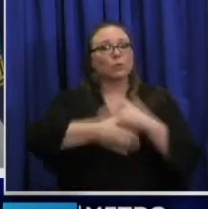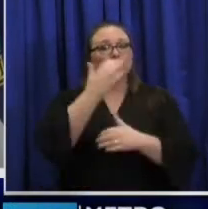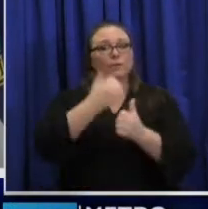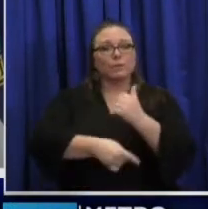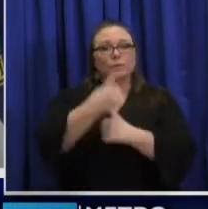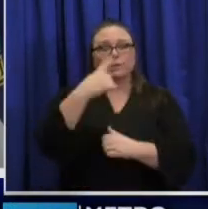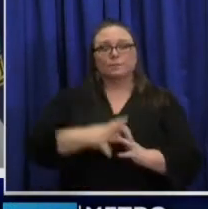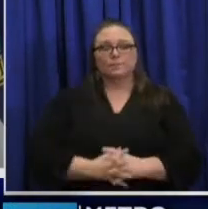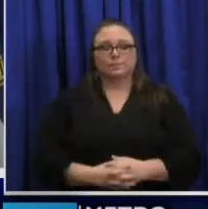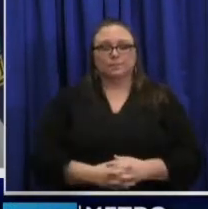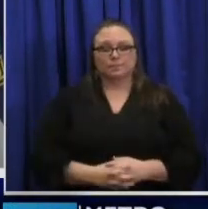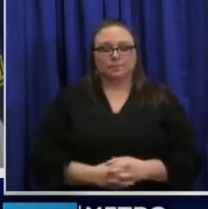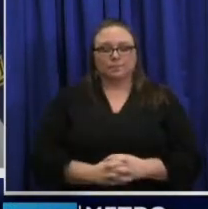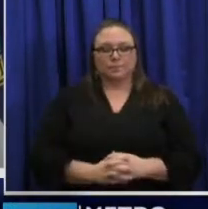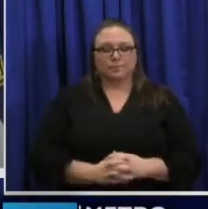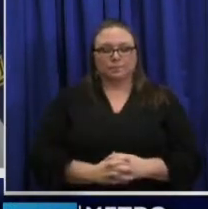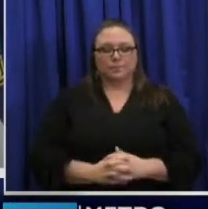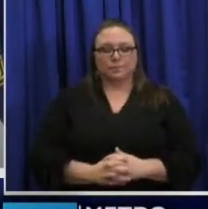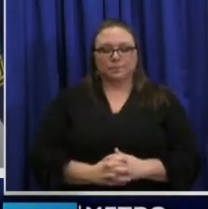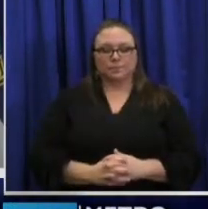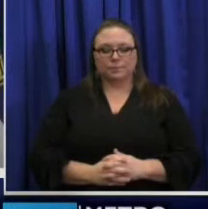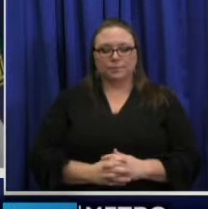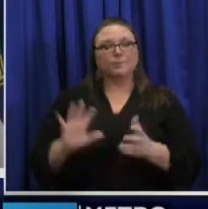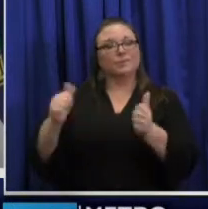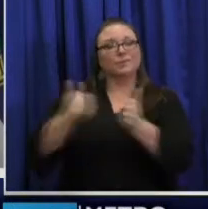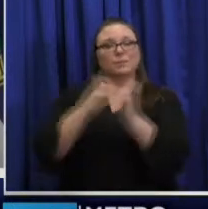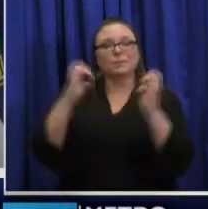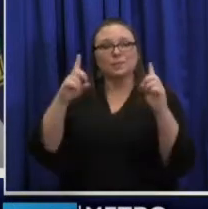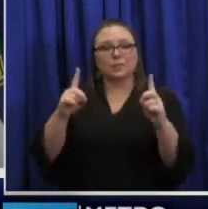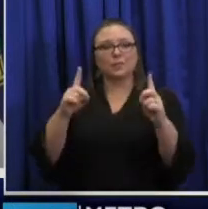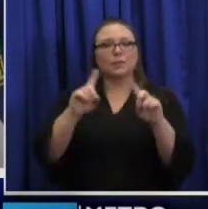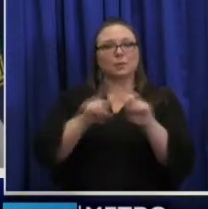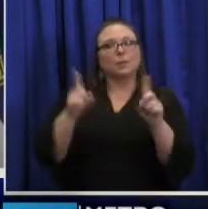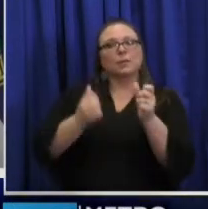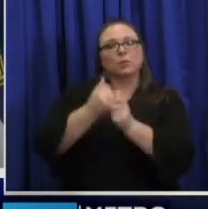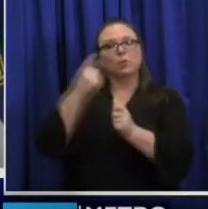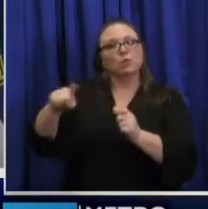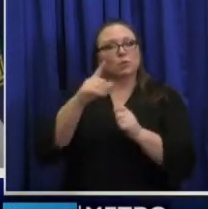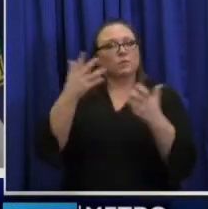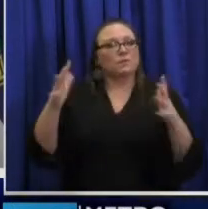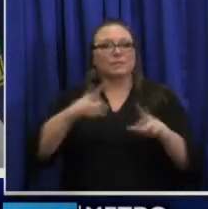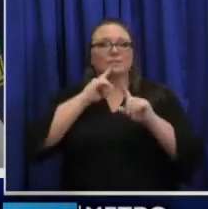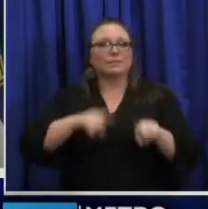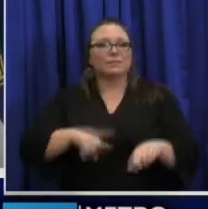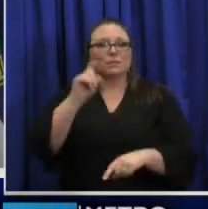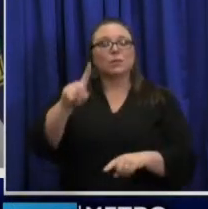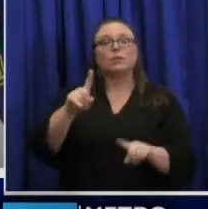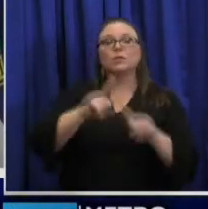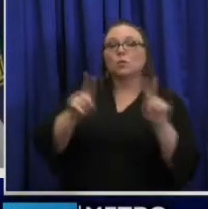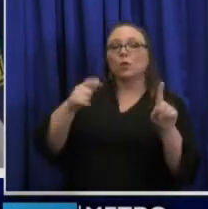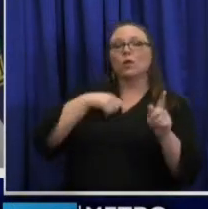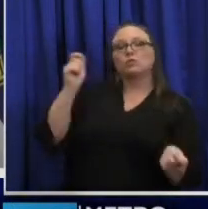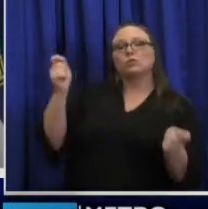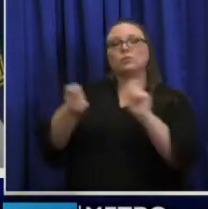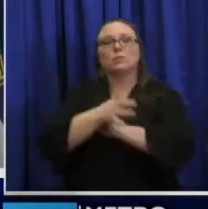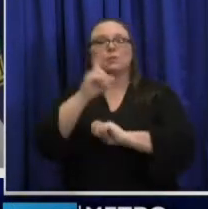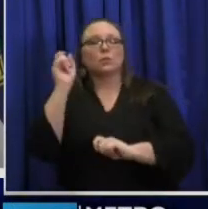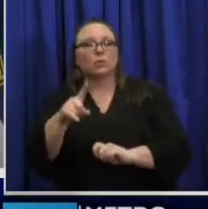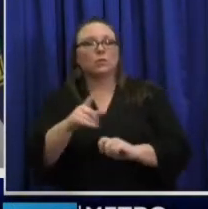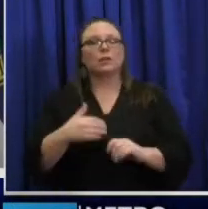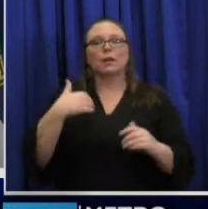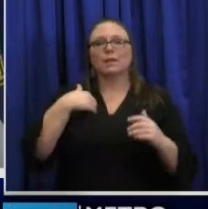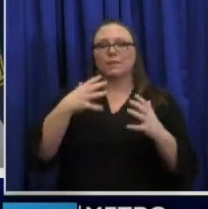So I was going to follow up on education, but a lot of those questions have been asked. So instead, there has been a lot of